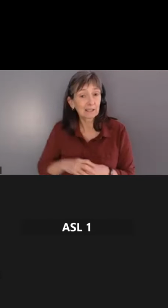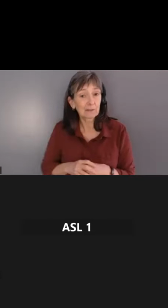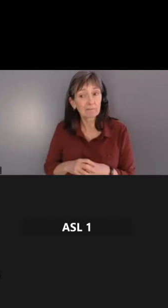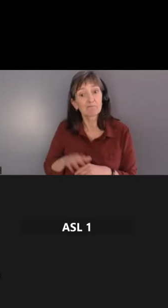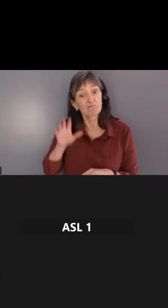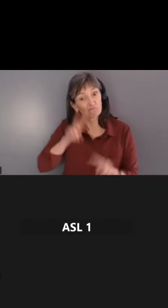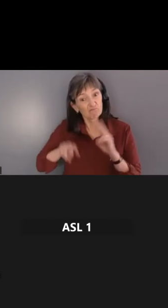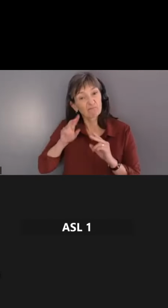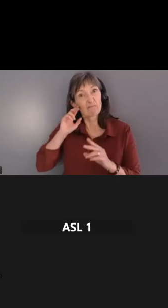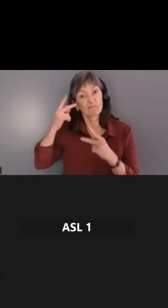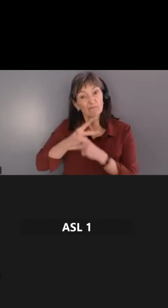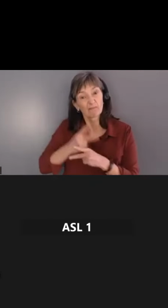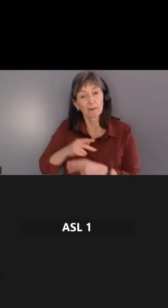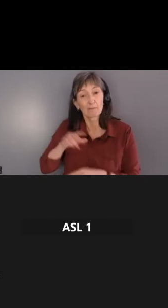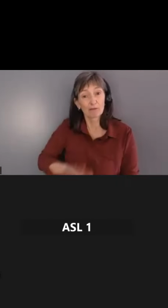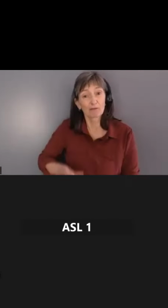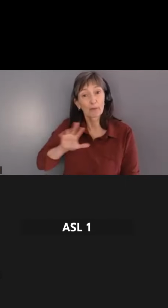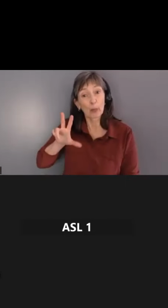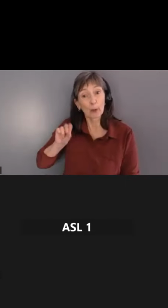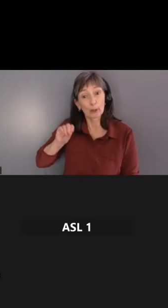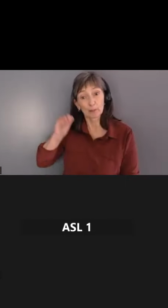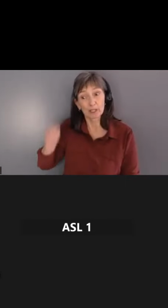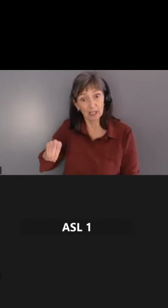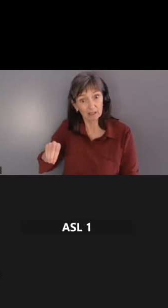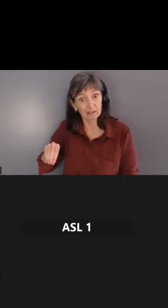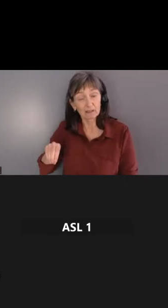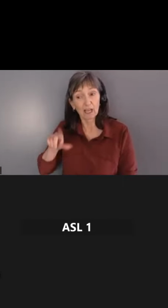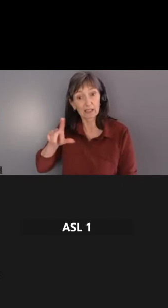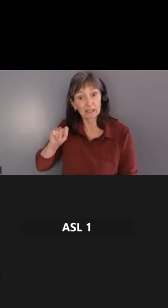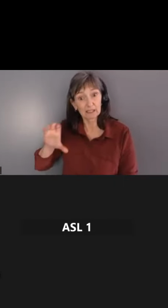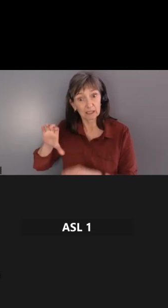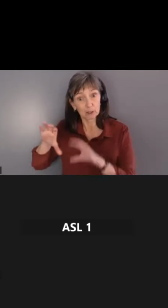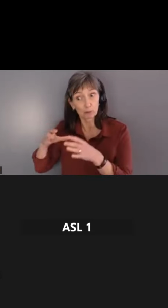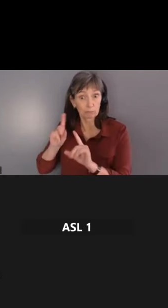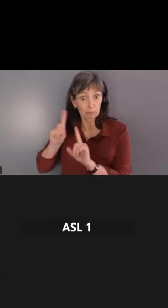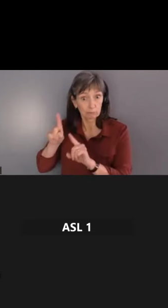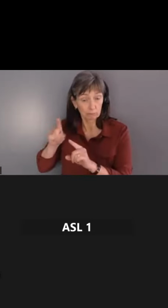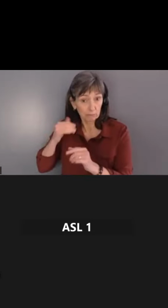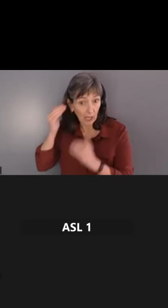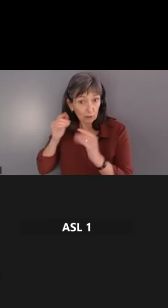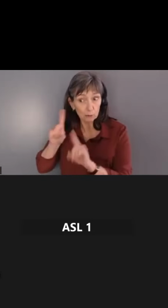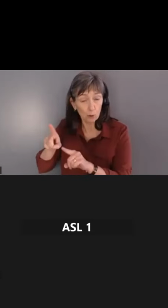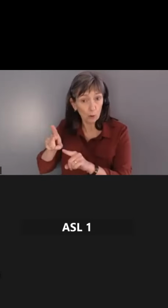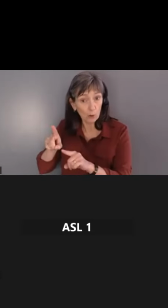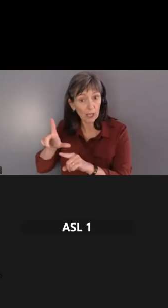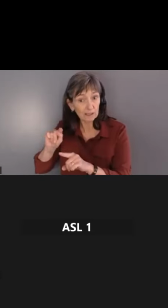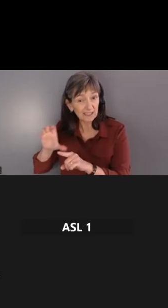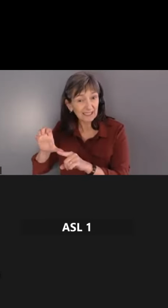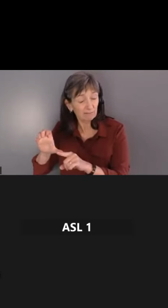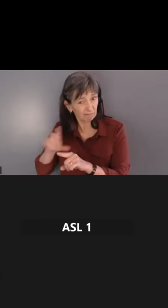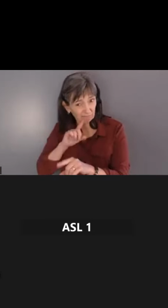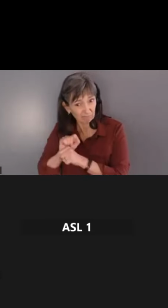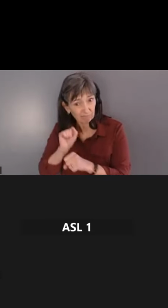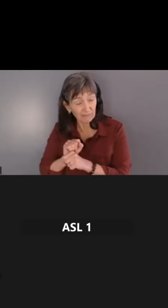homes across Canada could potentially have remained at home and in their communities if adequate home care and community supports had been